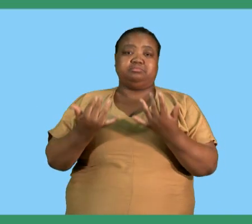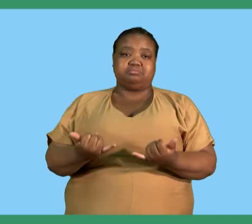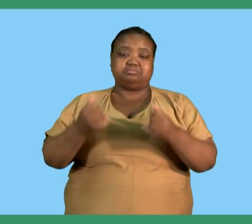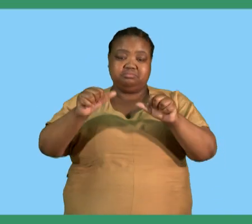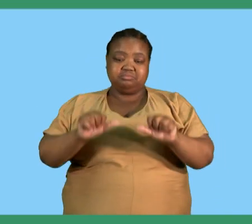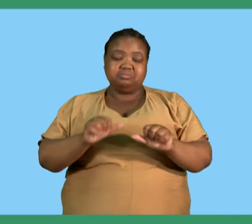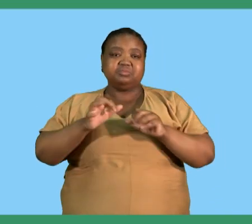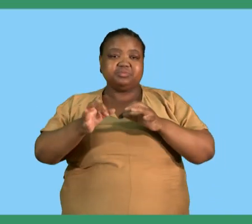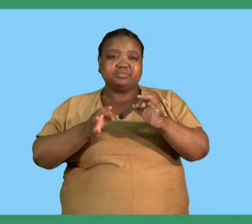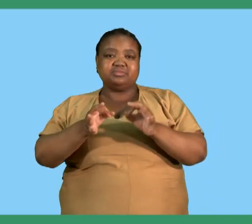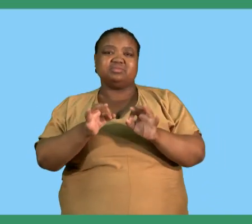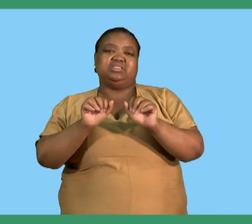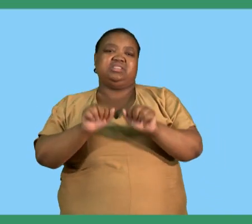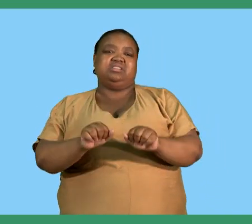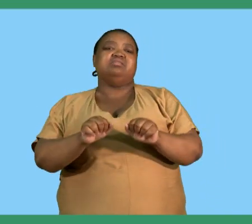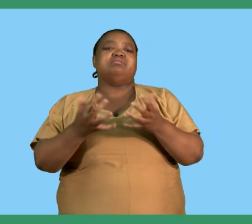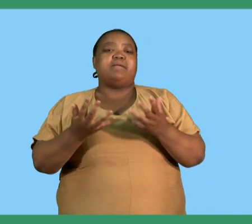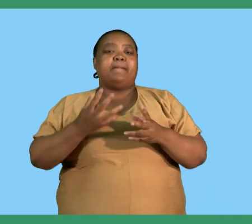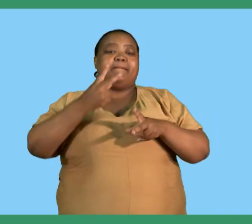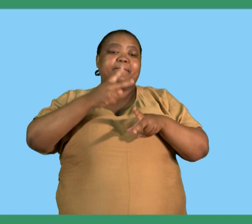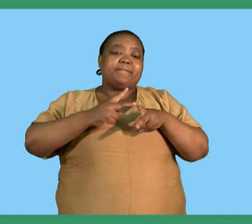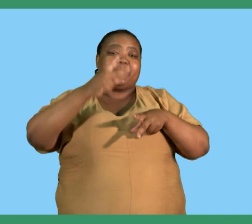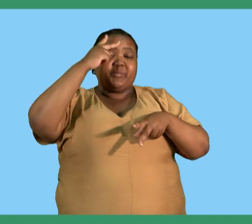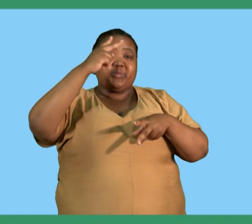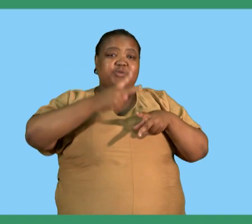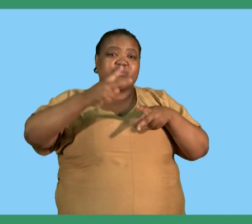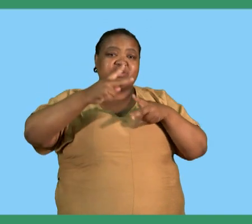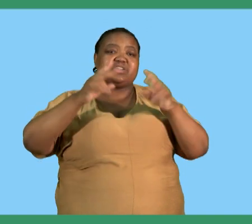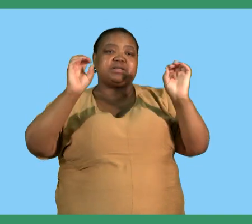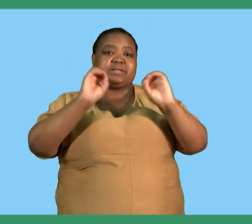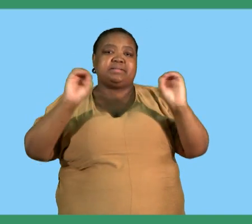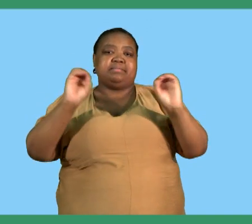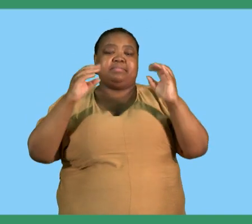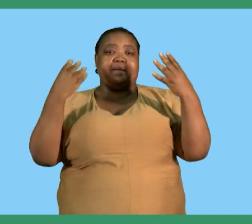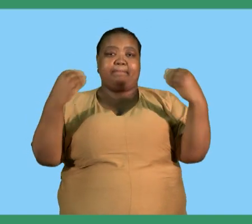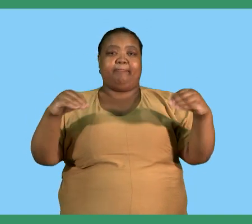Explain how the above mentioned types of unprofessional business